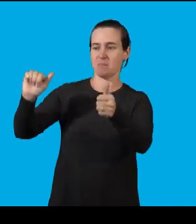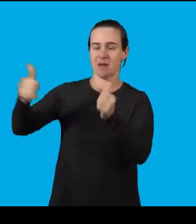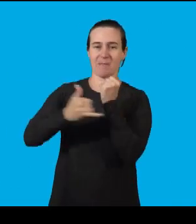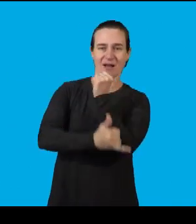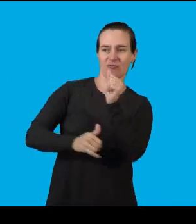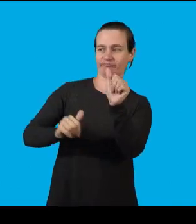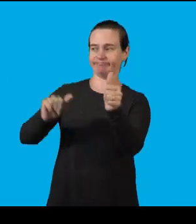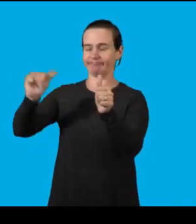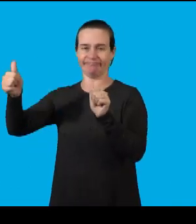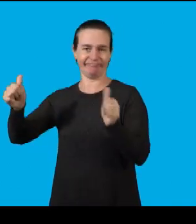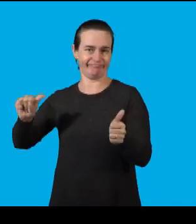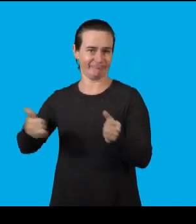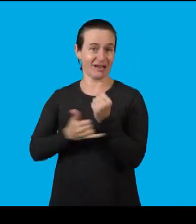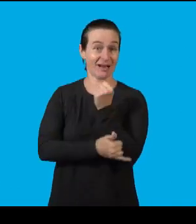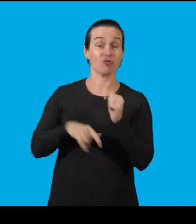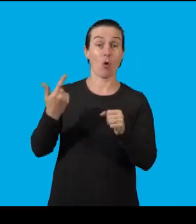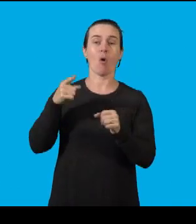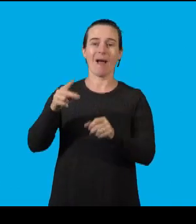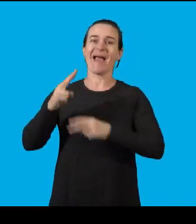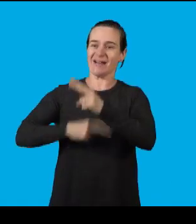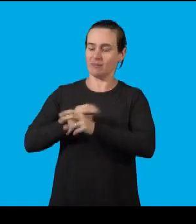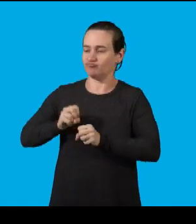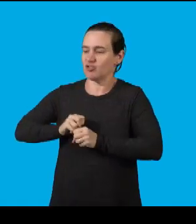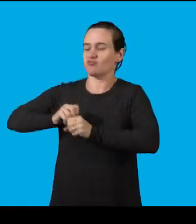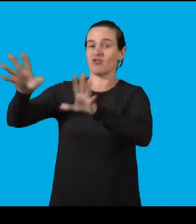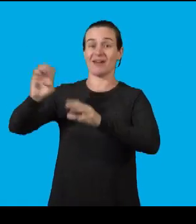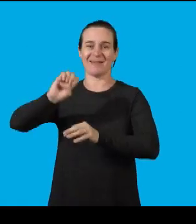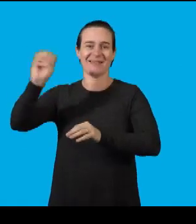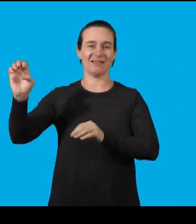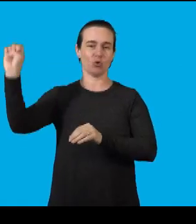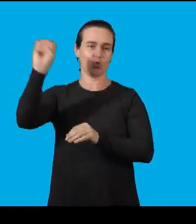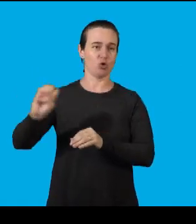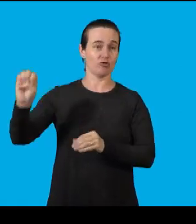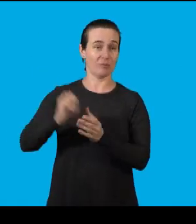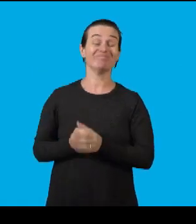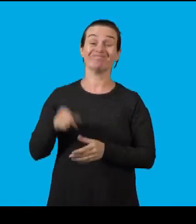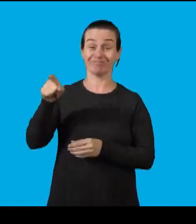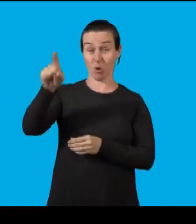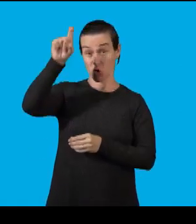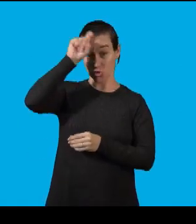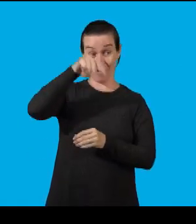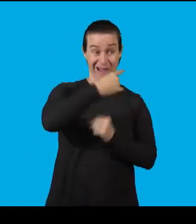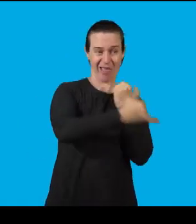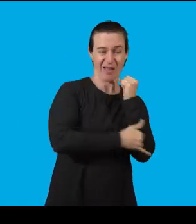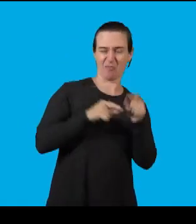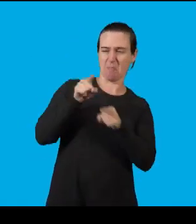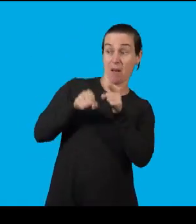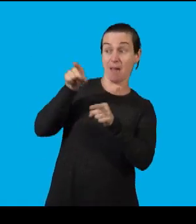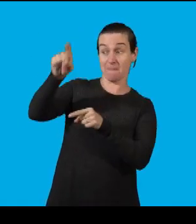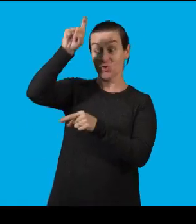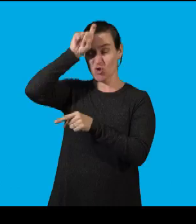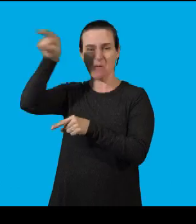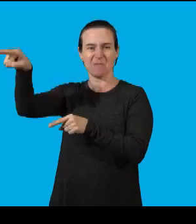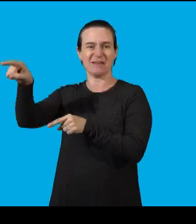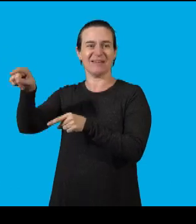in future, or to prevent the expansion in Eastern Europe. Germany was blamed for having caused the Second World War,